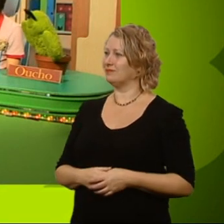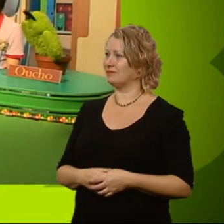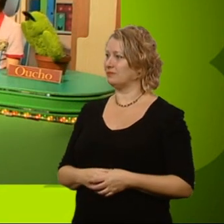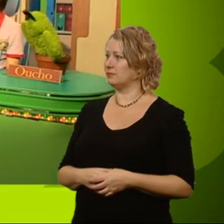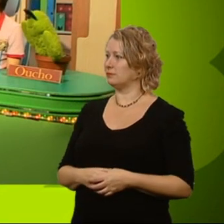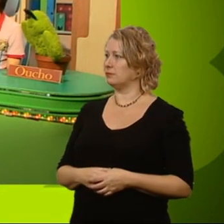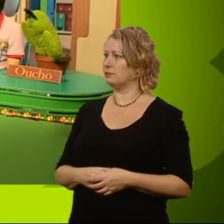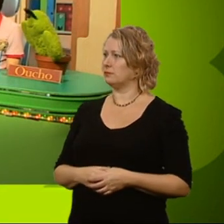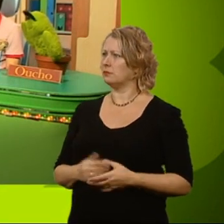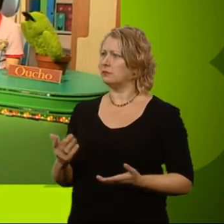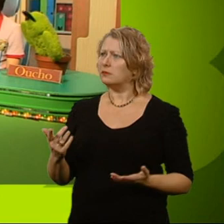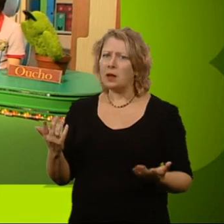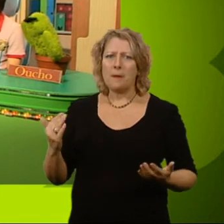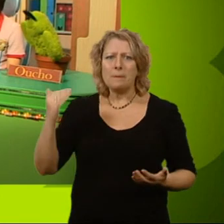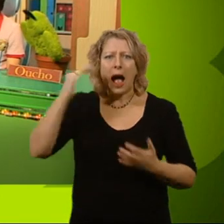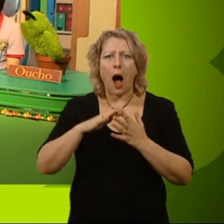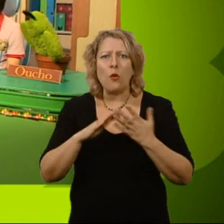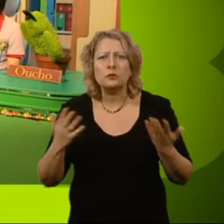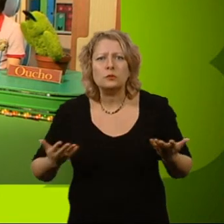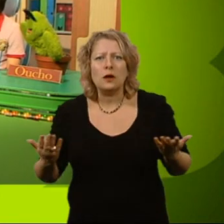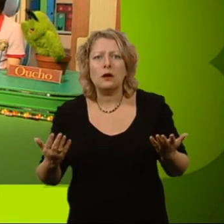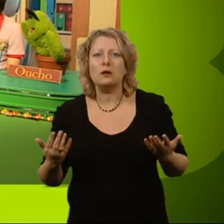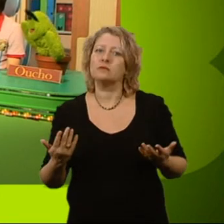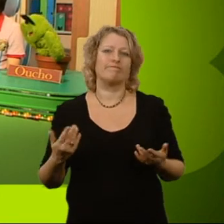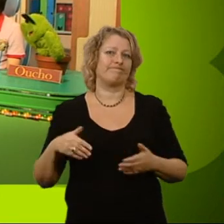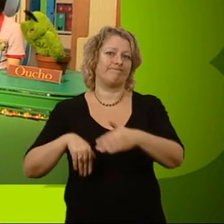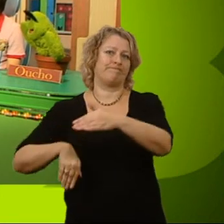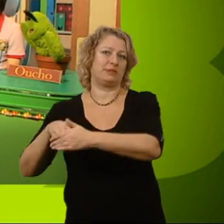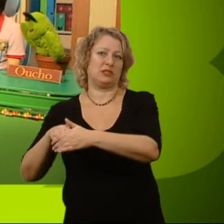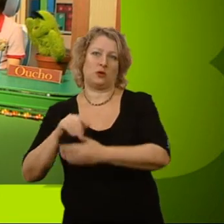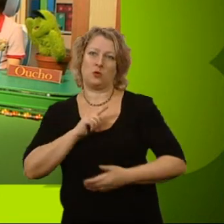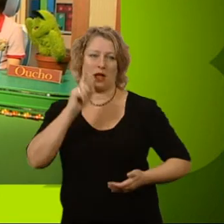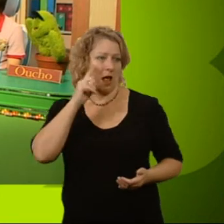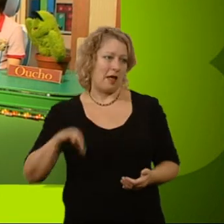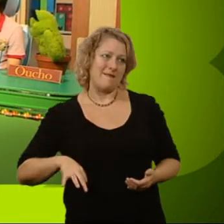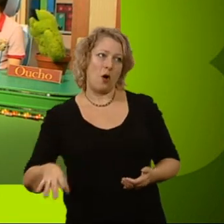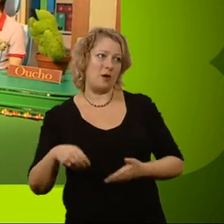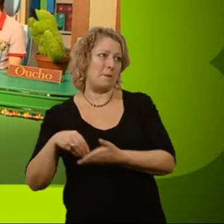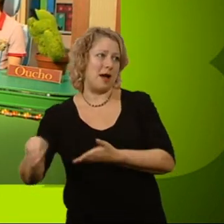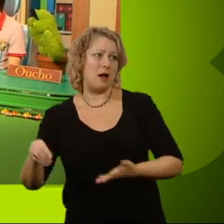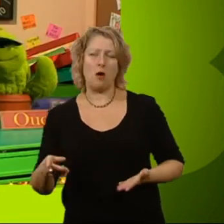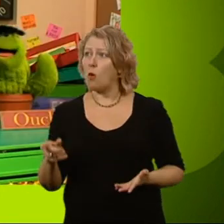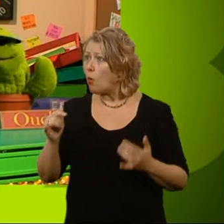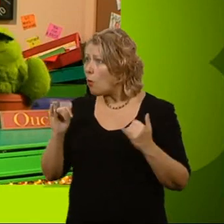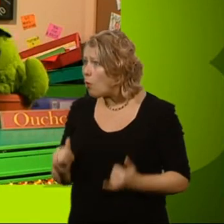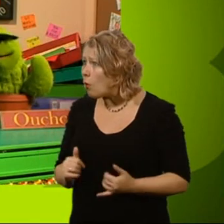So where's Big Howard, then? He's been laid off, because we can't afford to pay him. Oh, that's